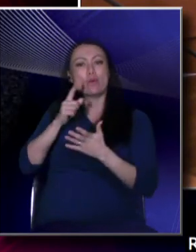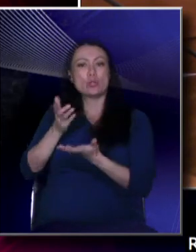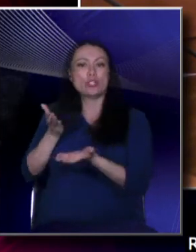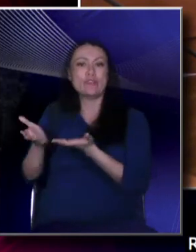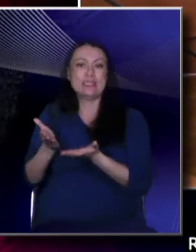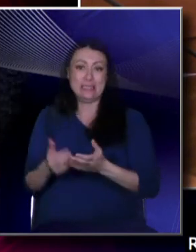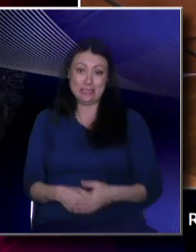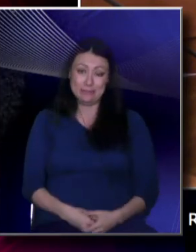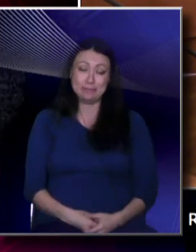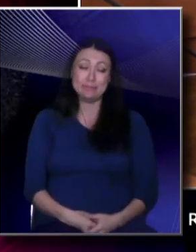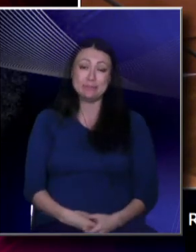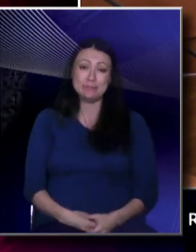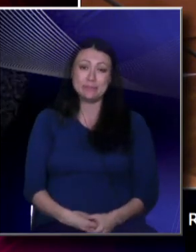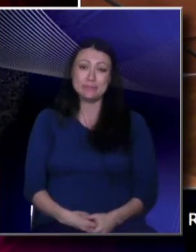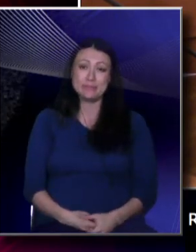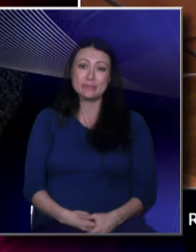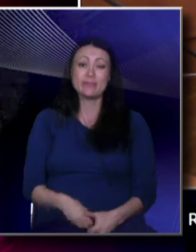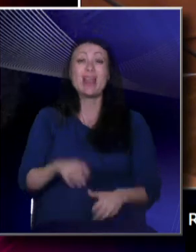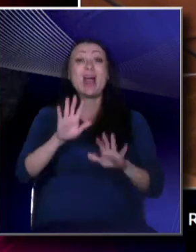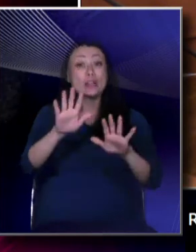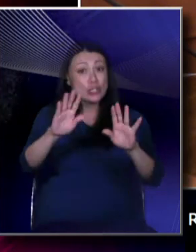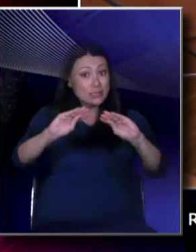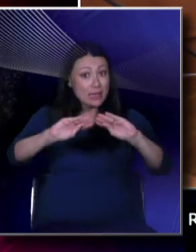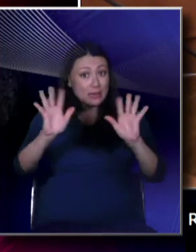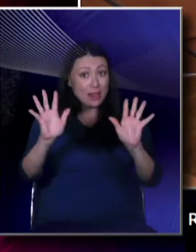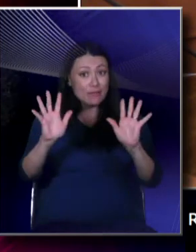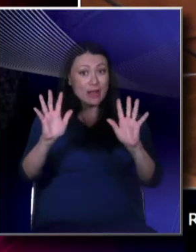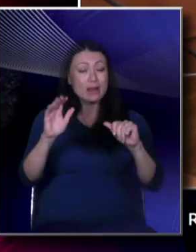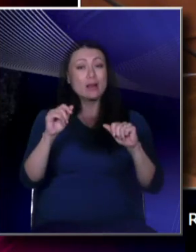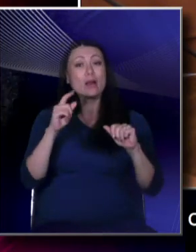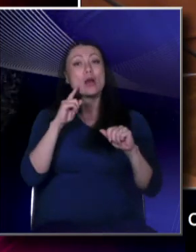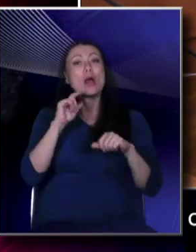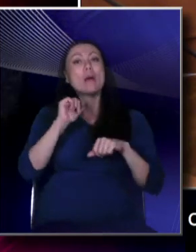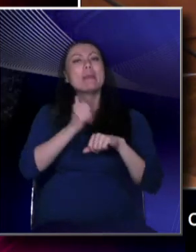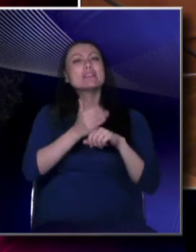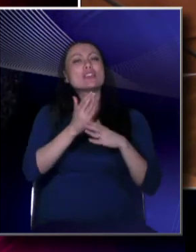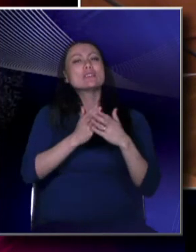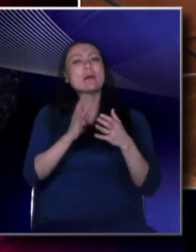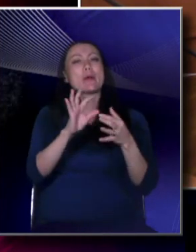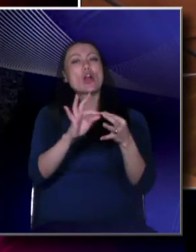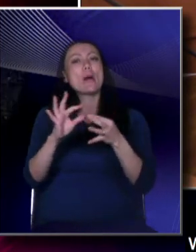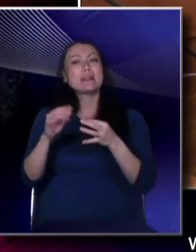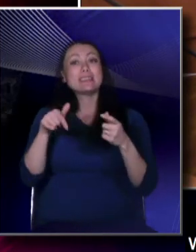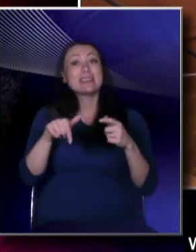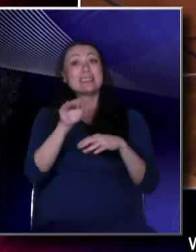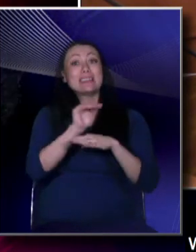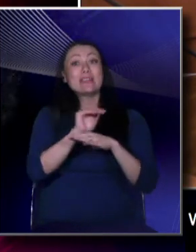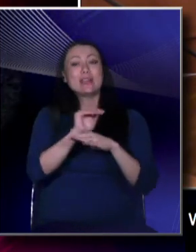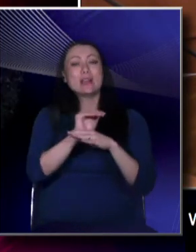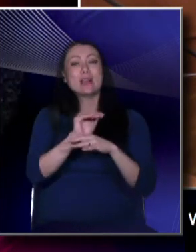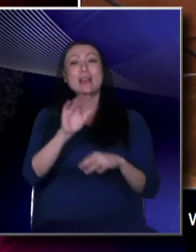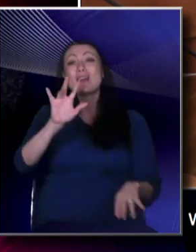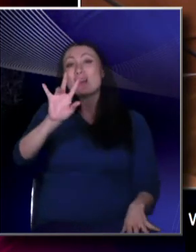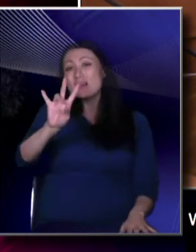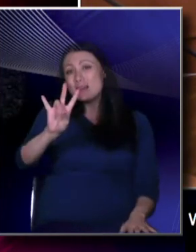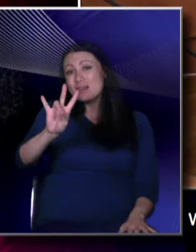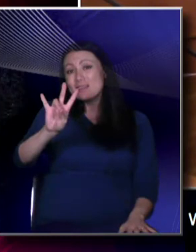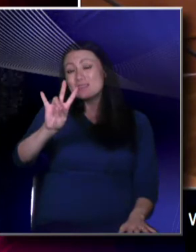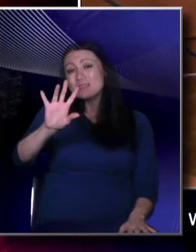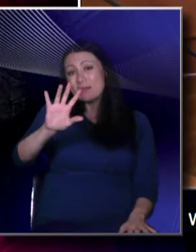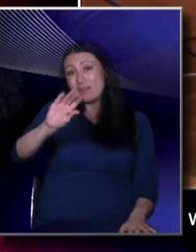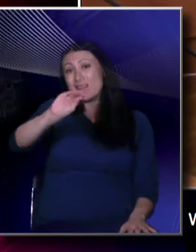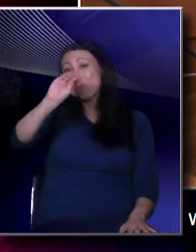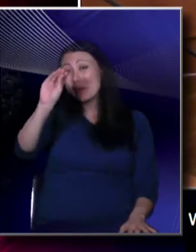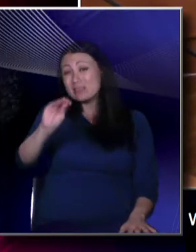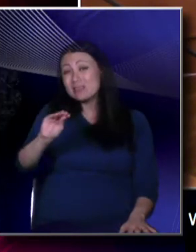well. And just as a base of clarification, based on some comments that were made this evening, 75% of